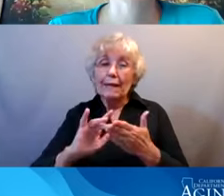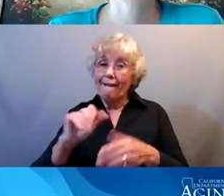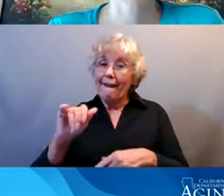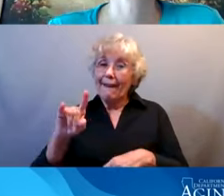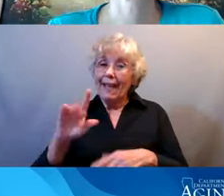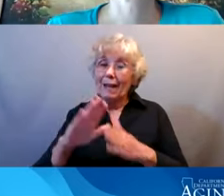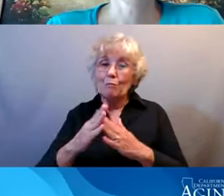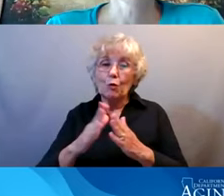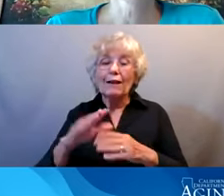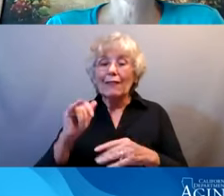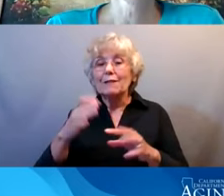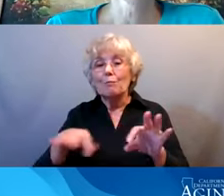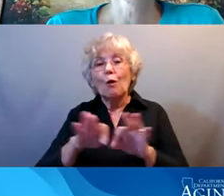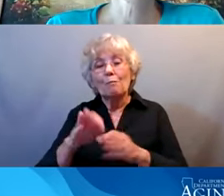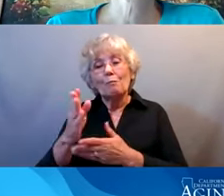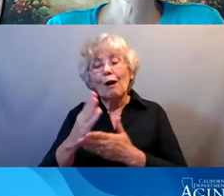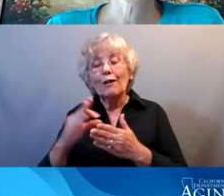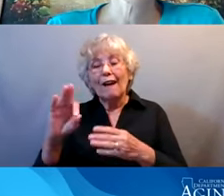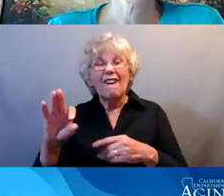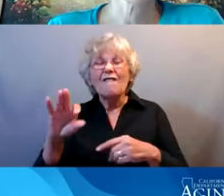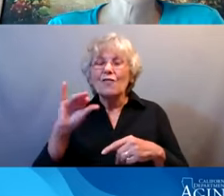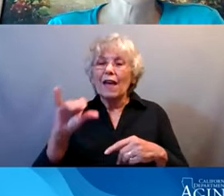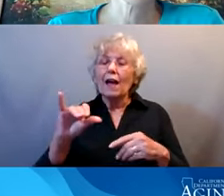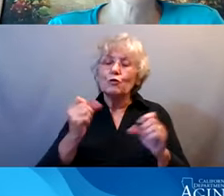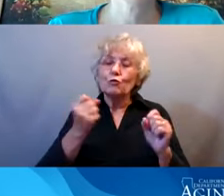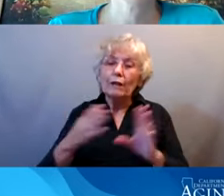equity strategy. So thank you for highlighting that.